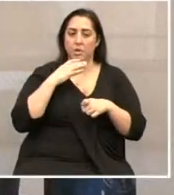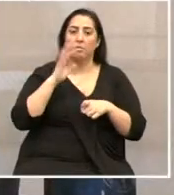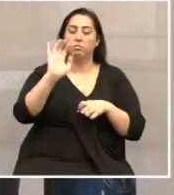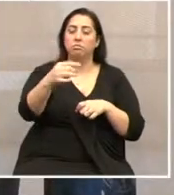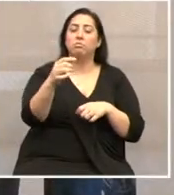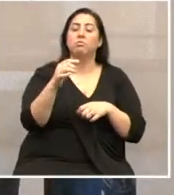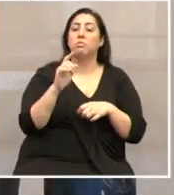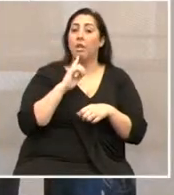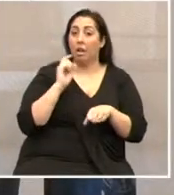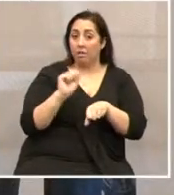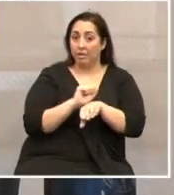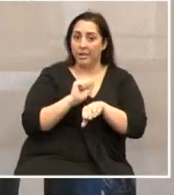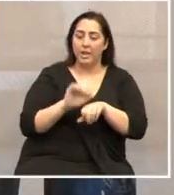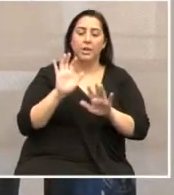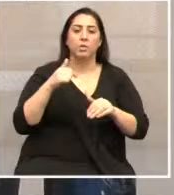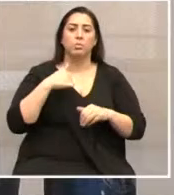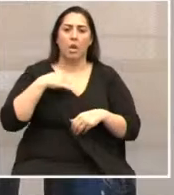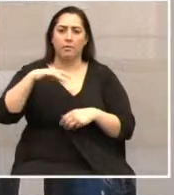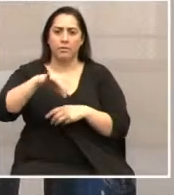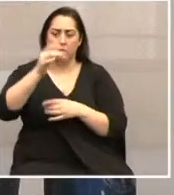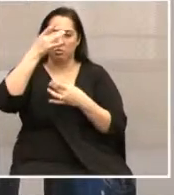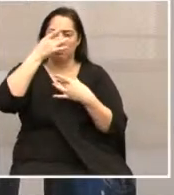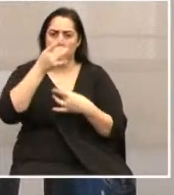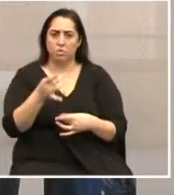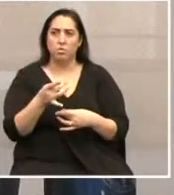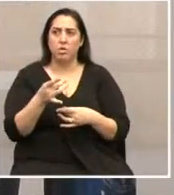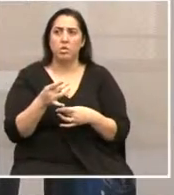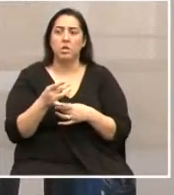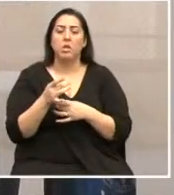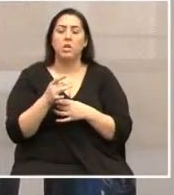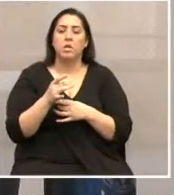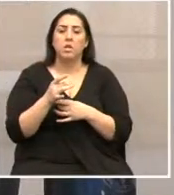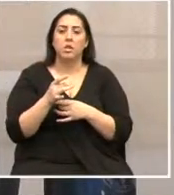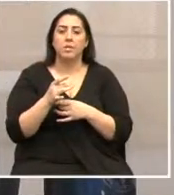found interesting is that in some